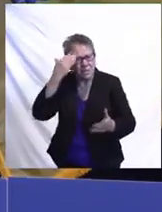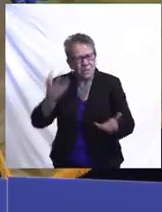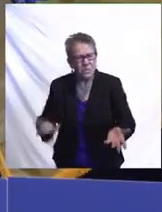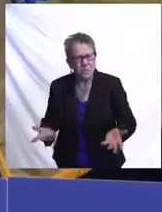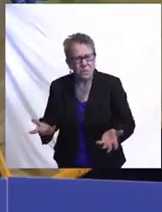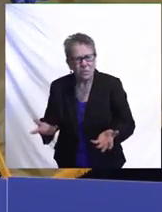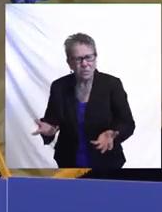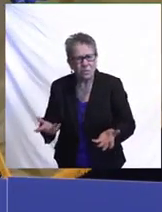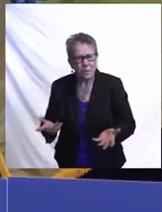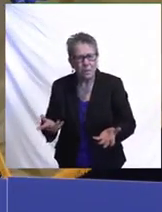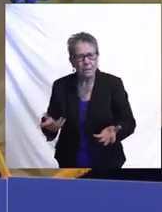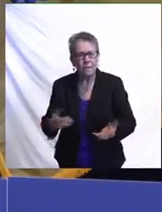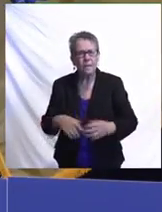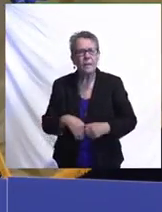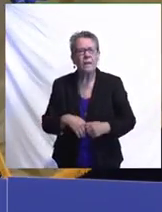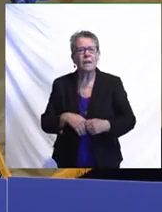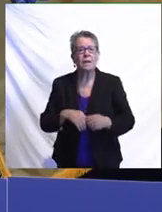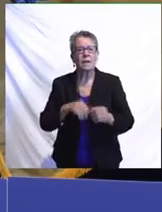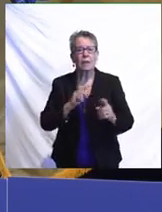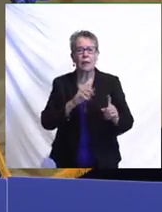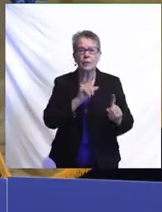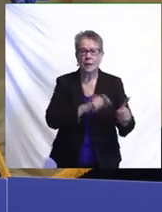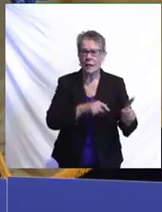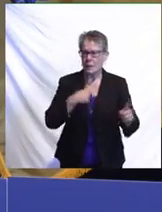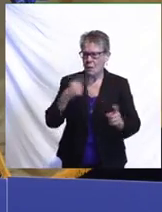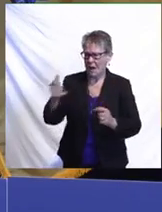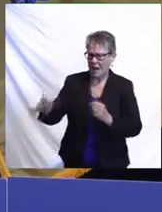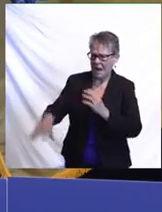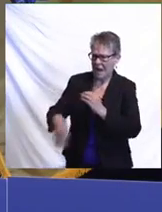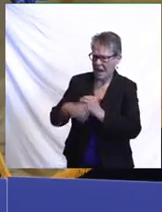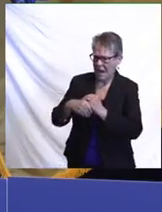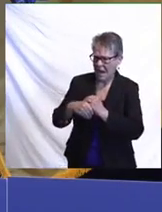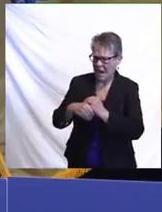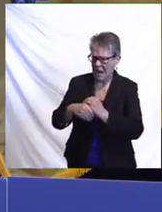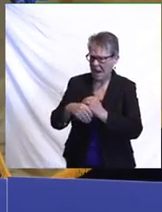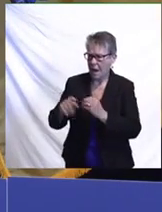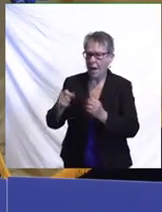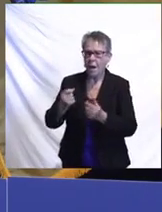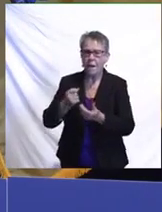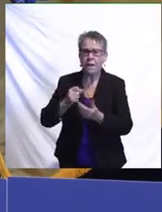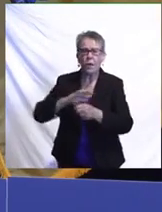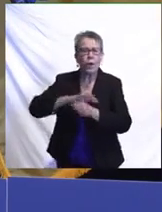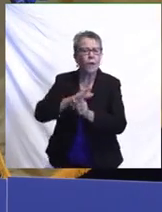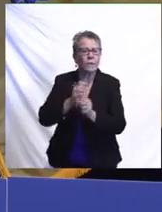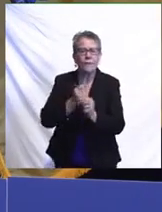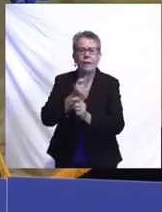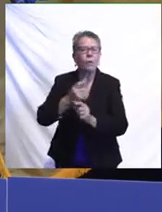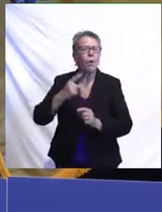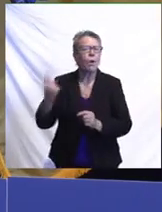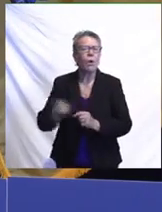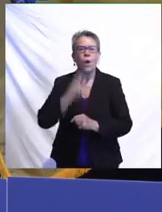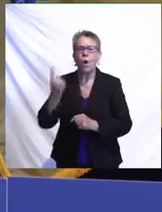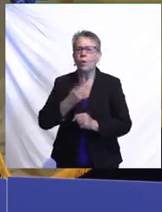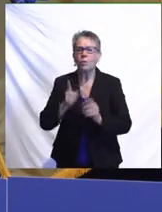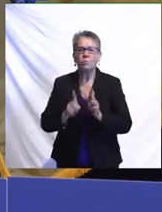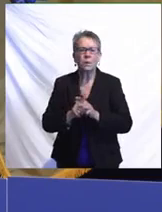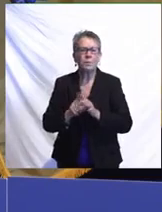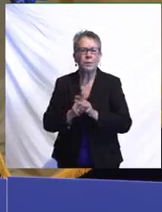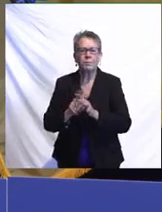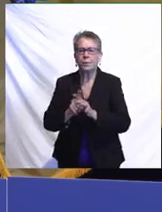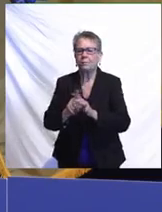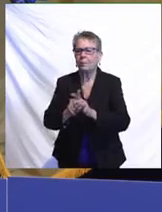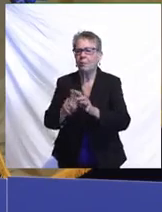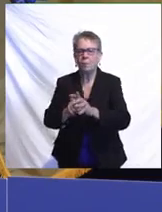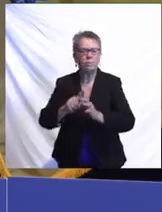be happening, and to strengthen the point that the commissioner was saying about get vaccinated,